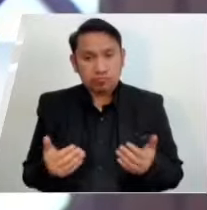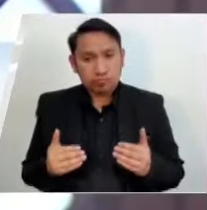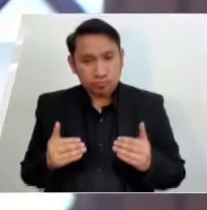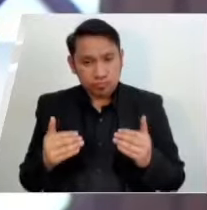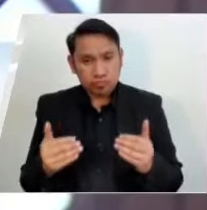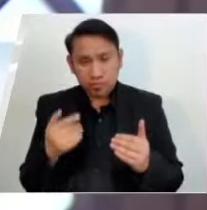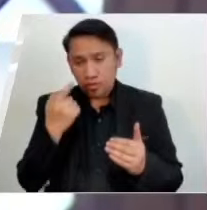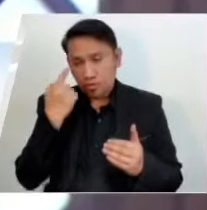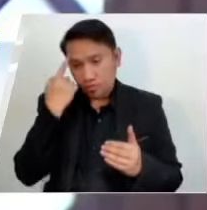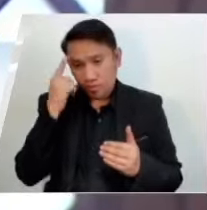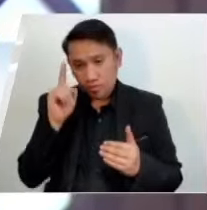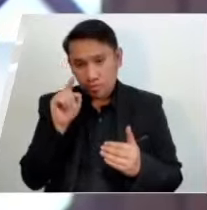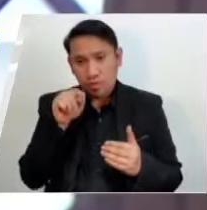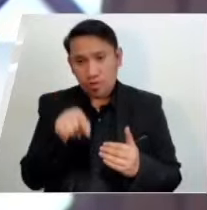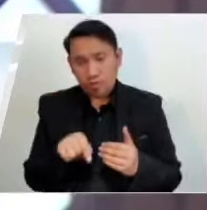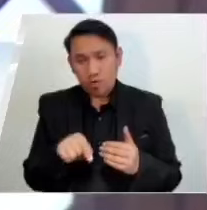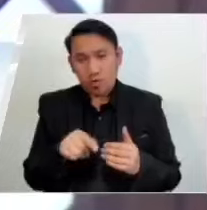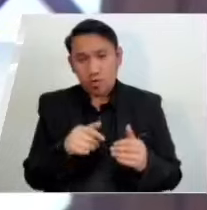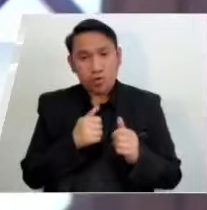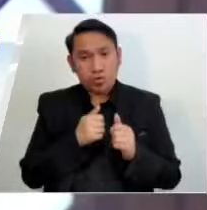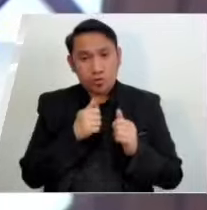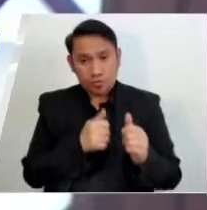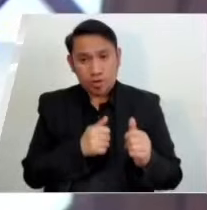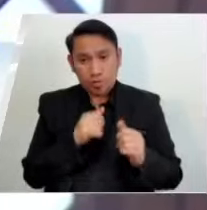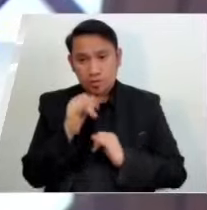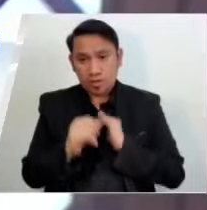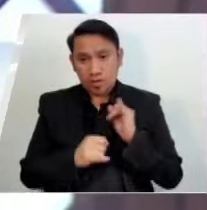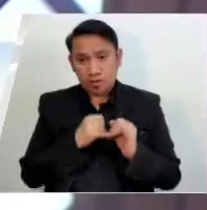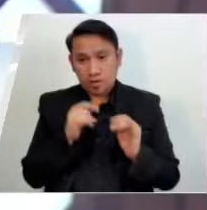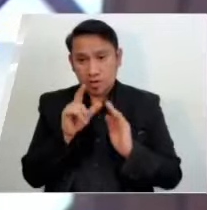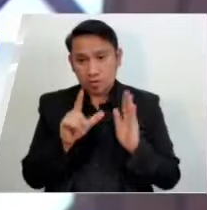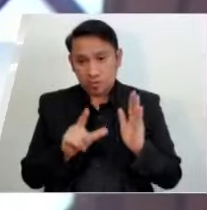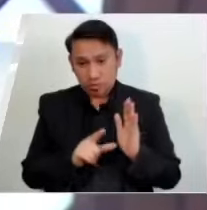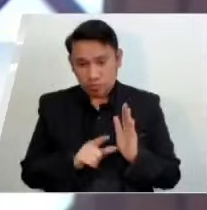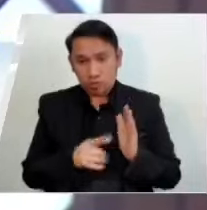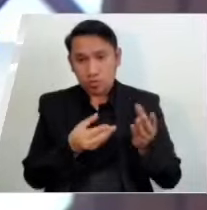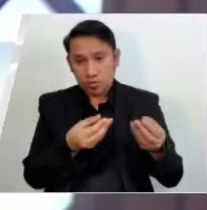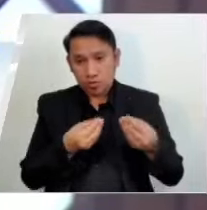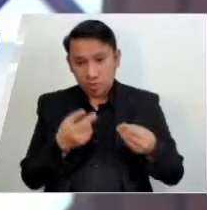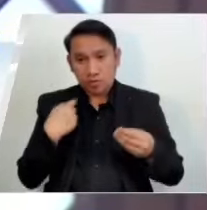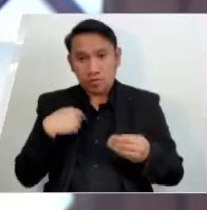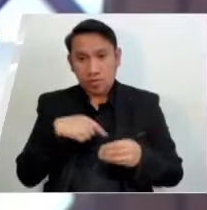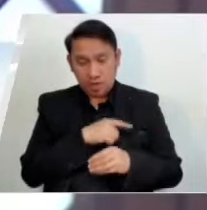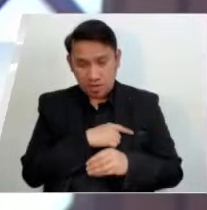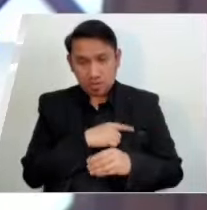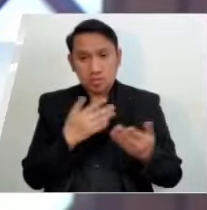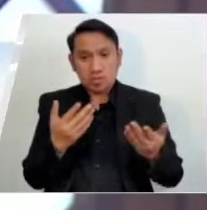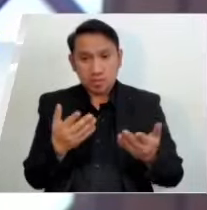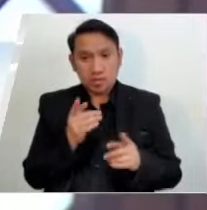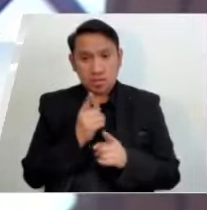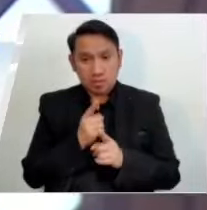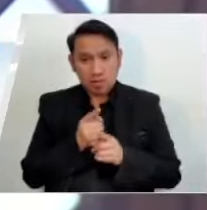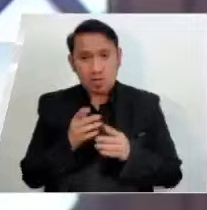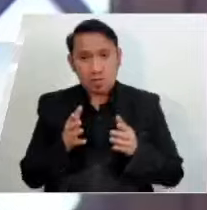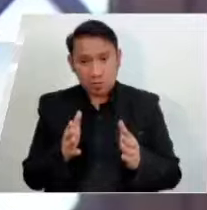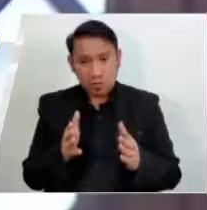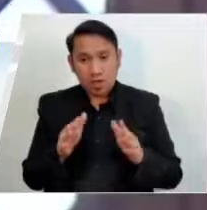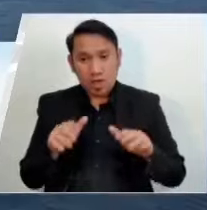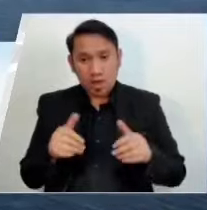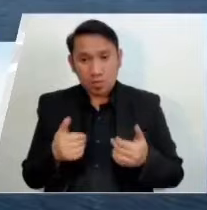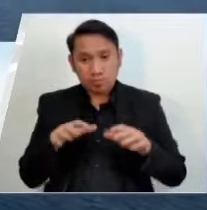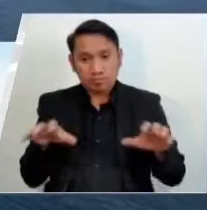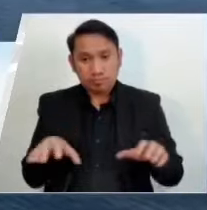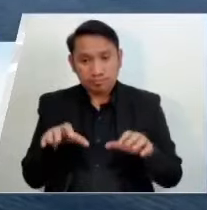universality of UNCLOS, which sets out the legal framework that governs all activities in the oceans and in the